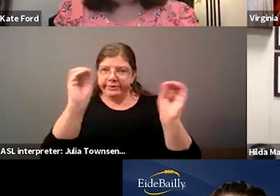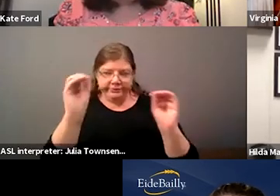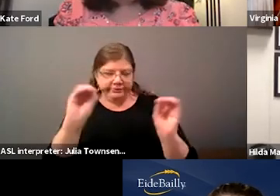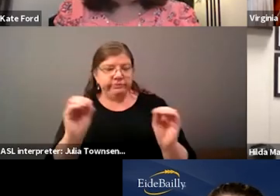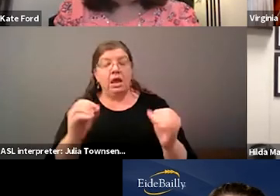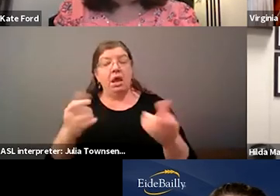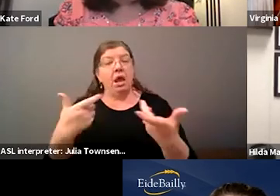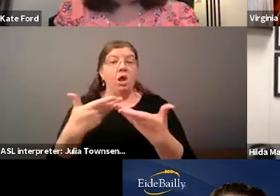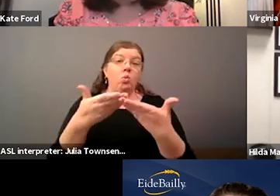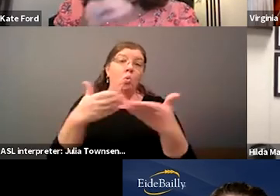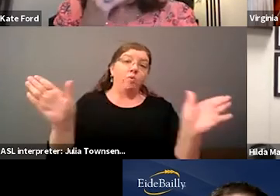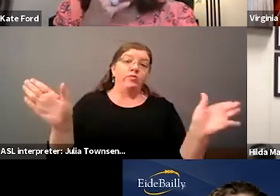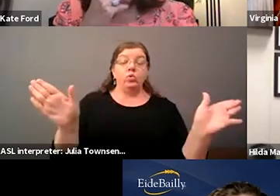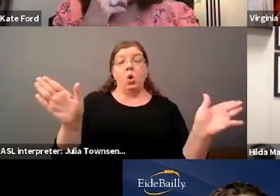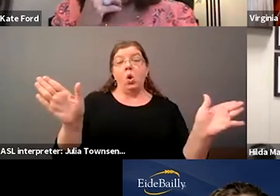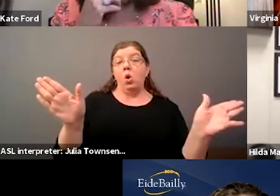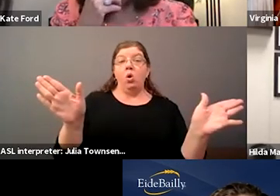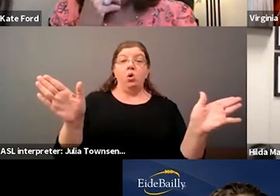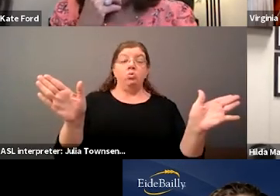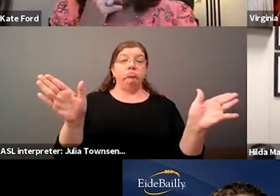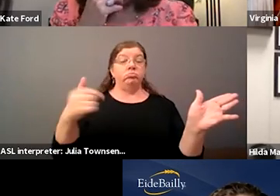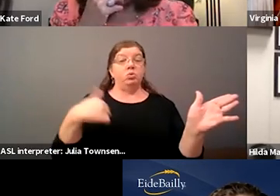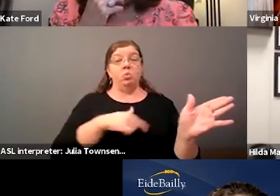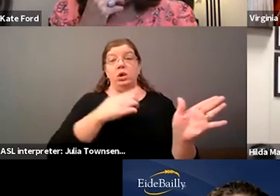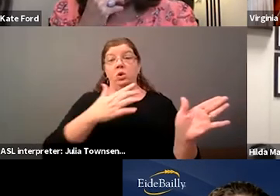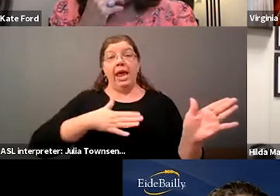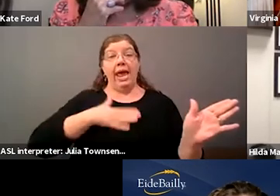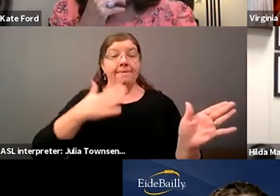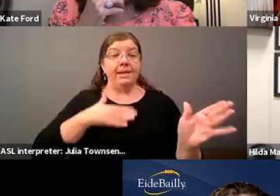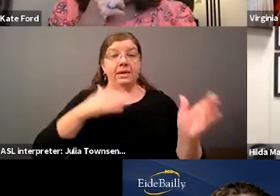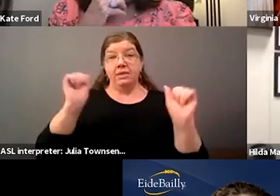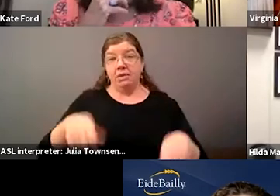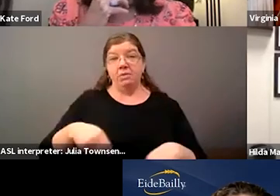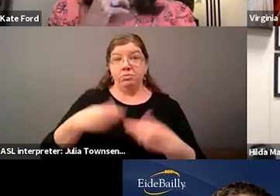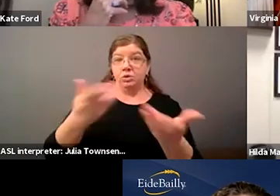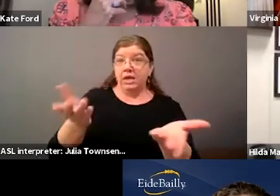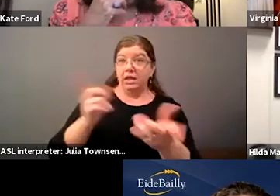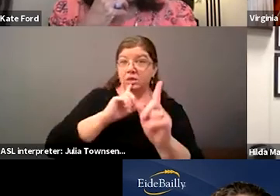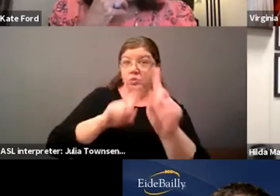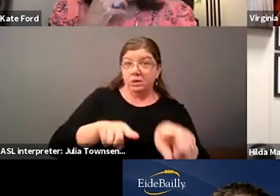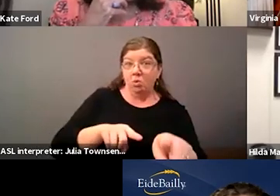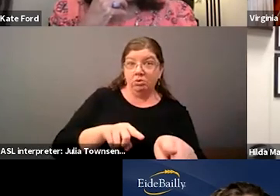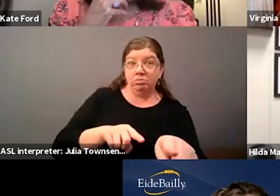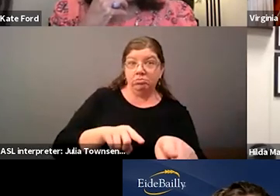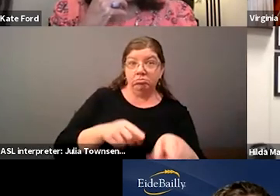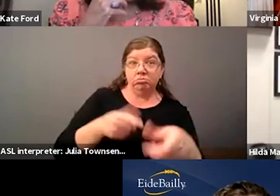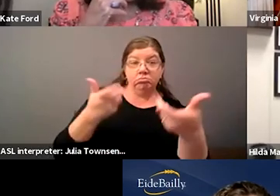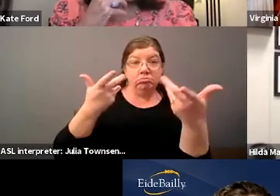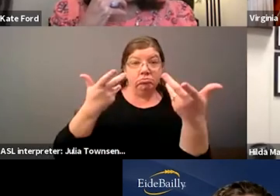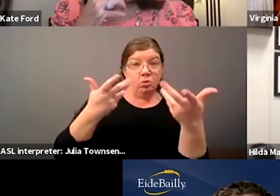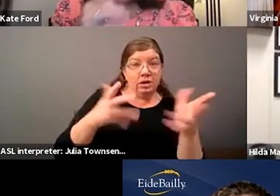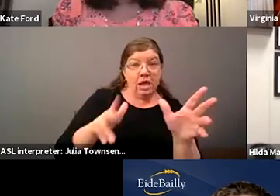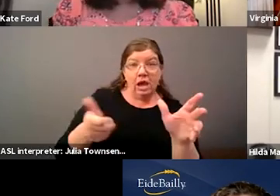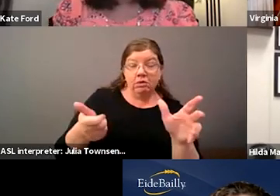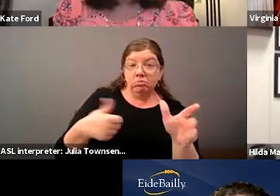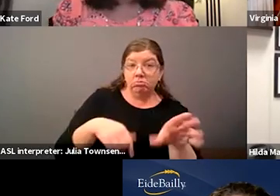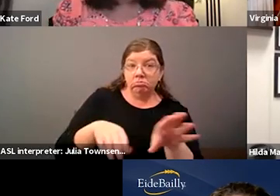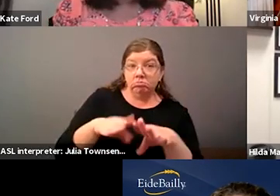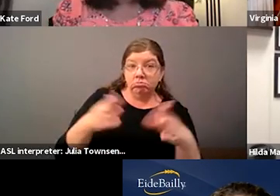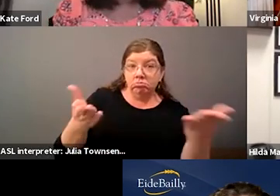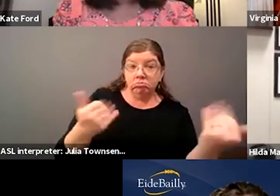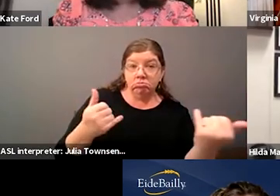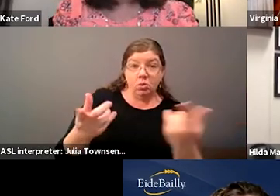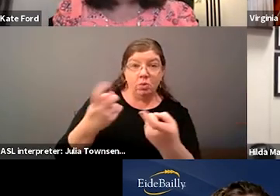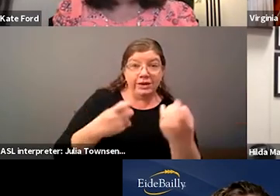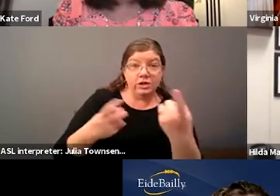overall um you know we're just happy to be able to present this report to you and with that i suppose any questions i'm i'm open